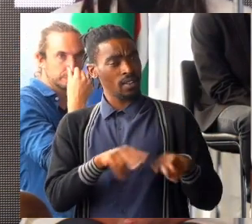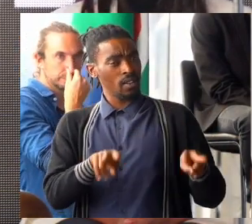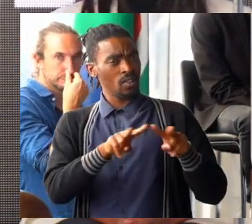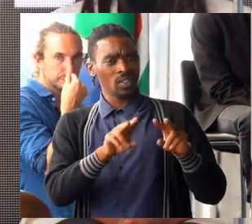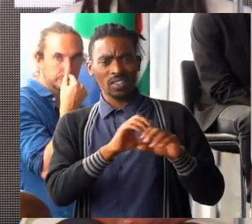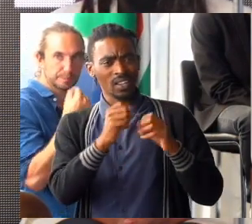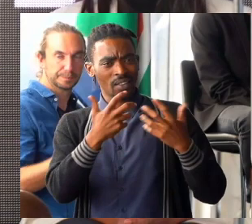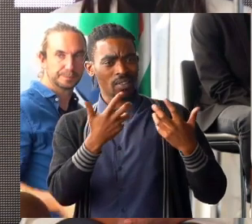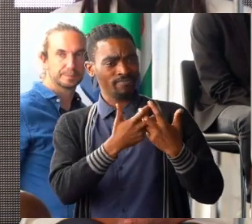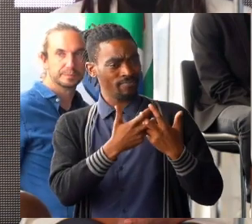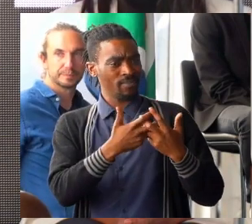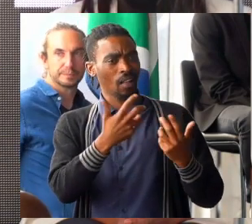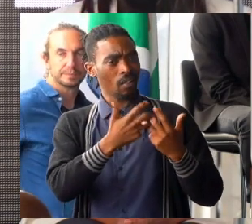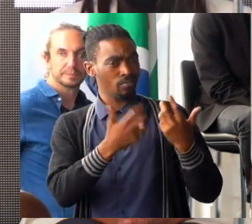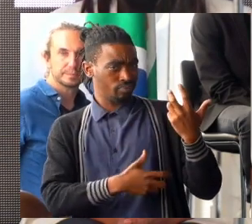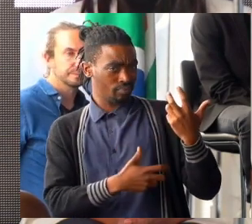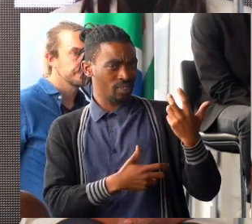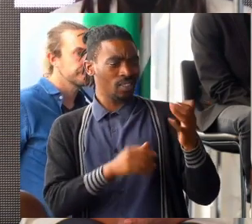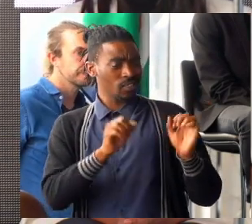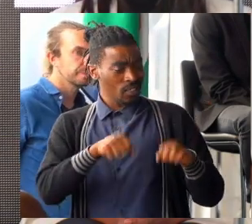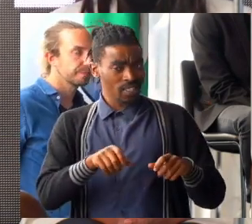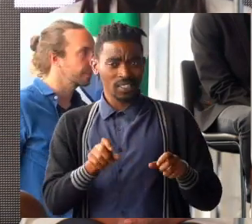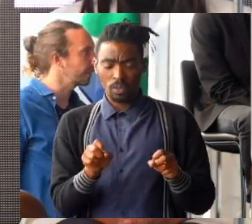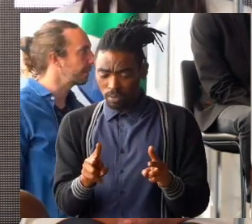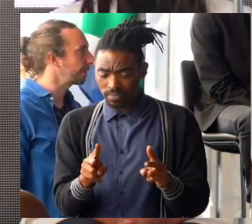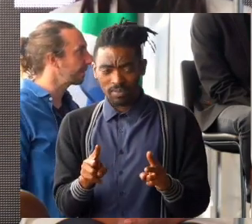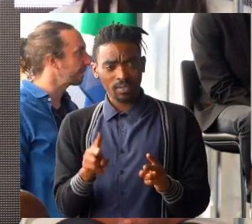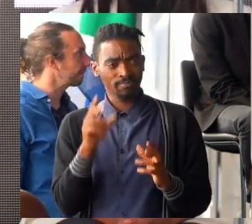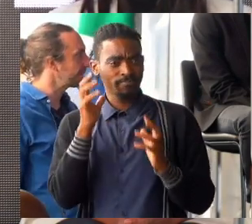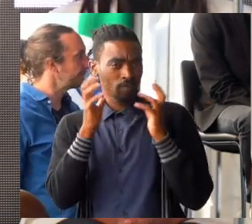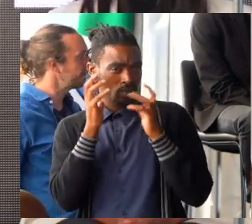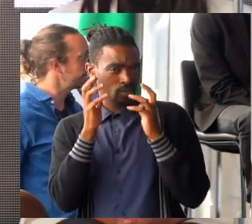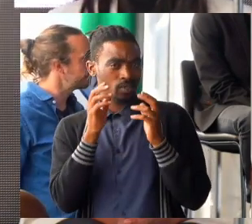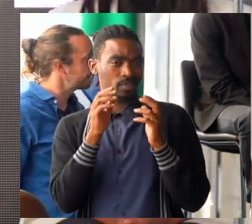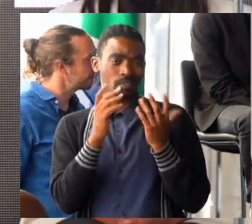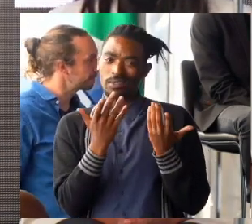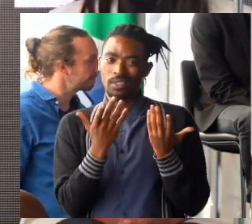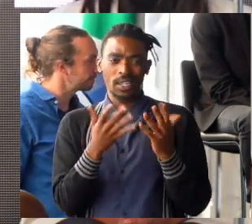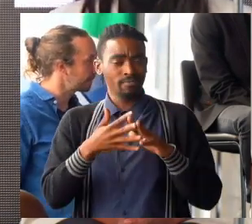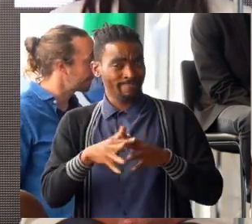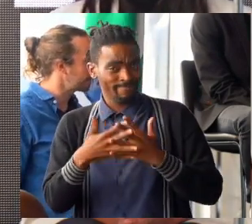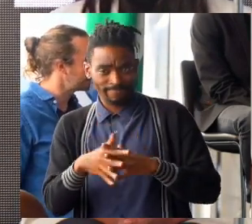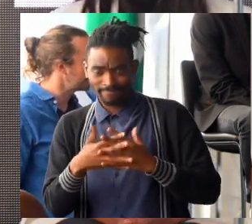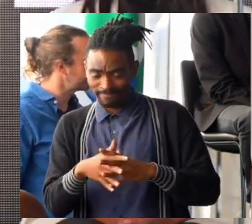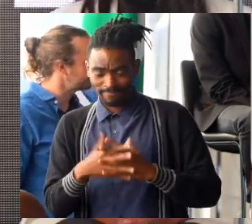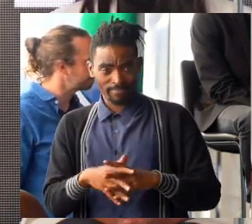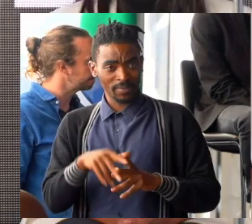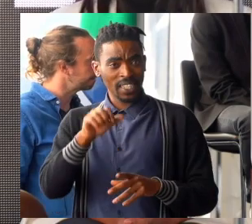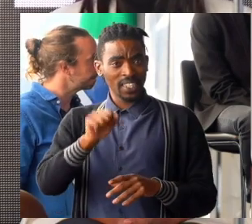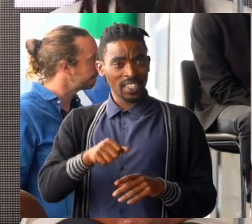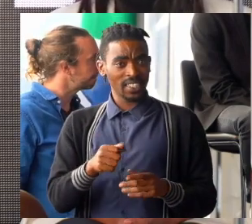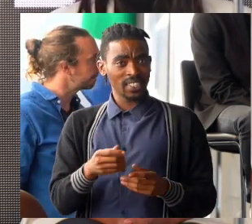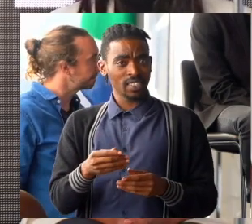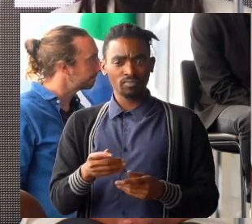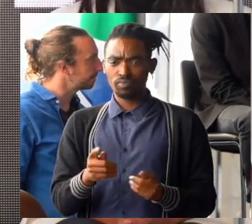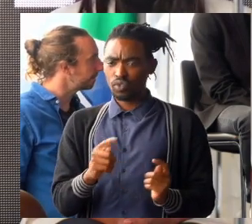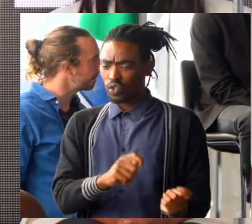It's opportunistic, confused, and backwards, and probably transactional in terms of money.